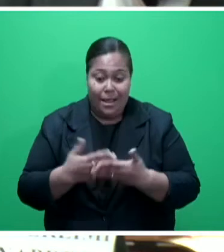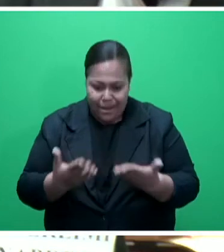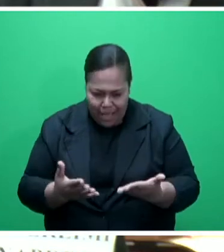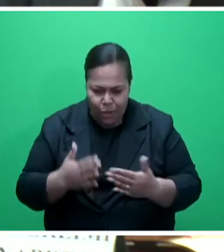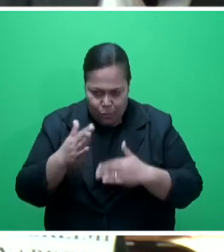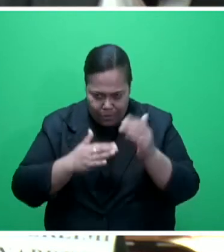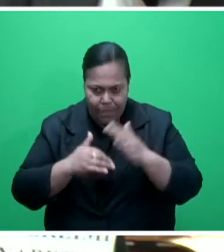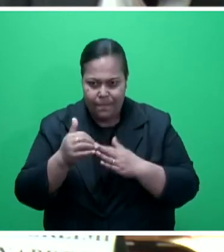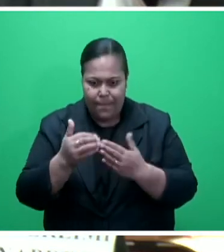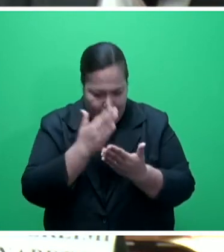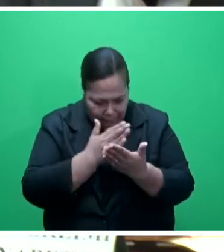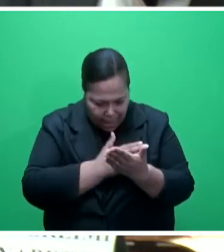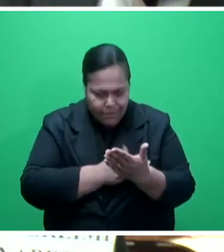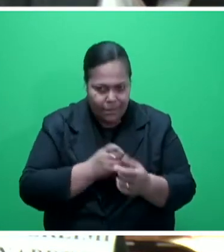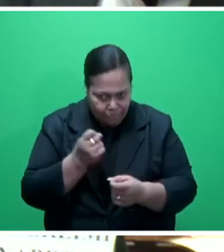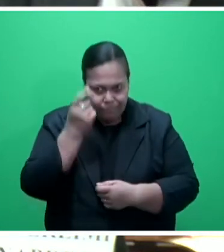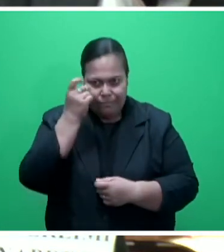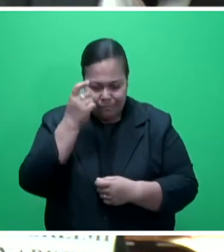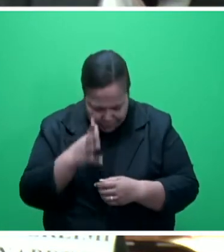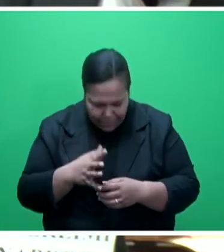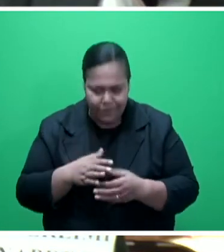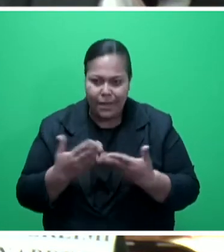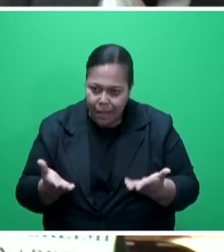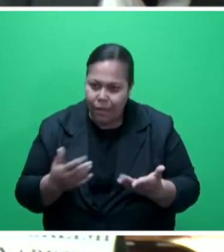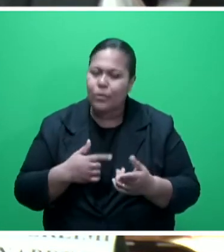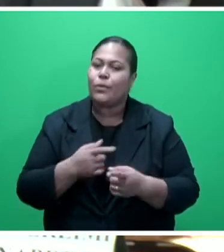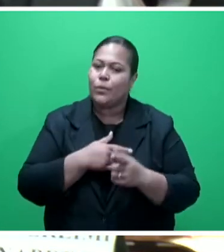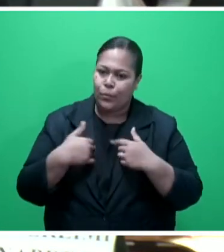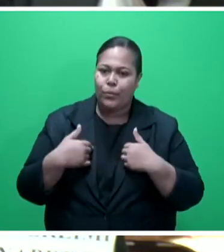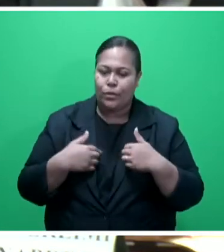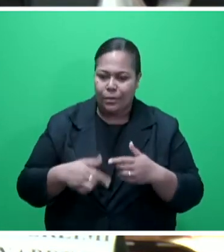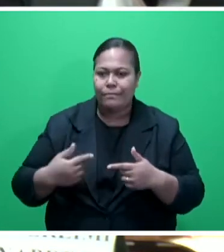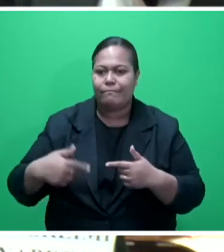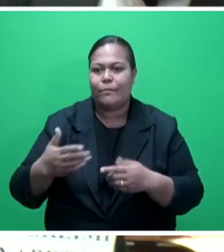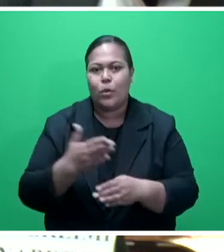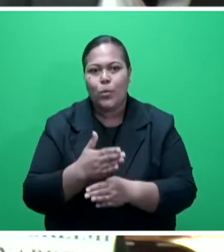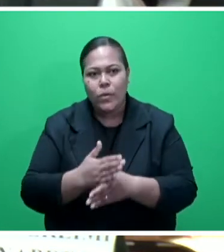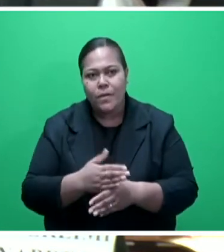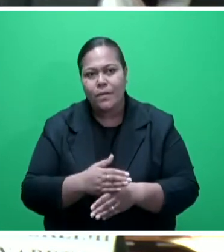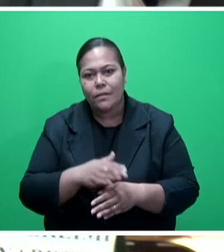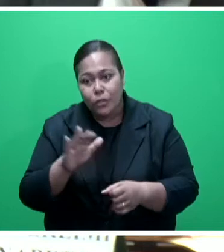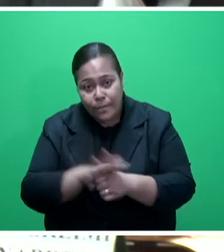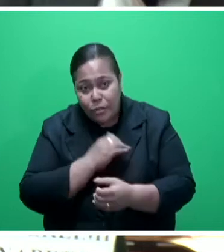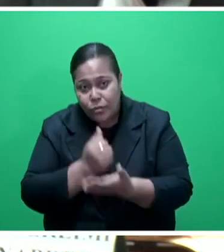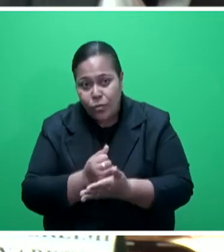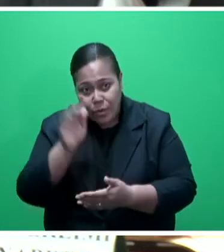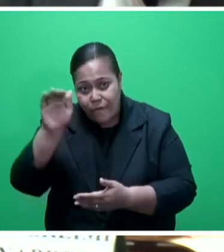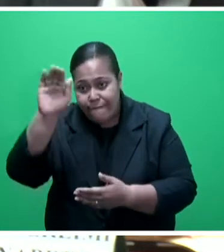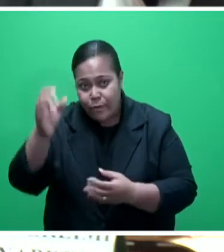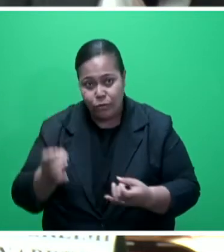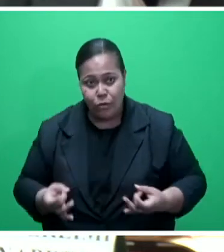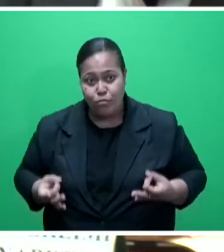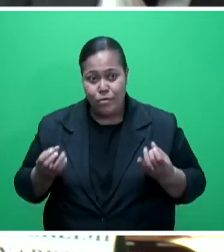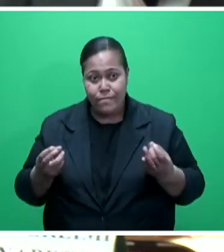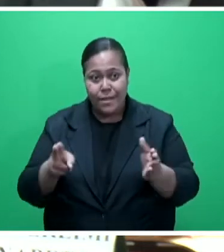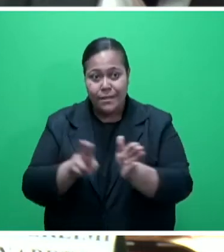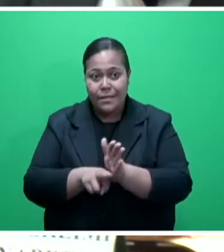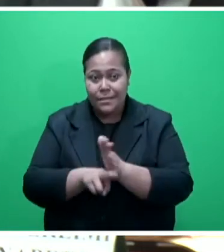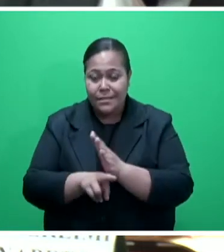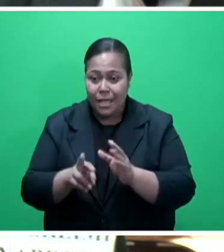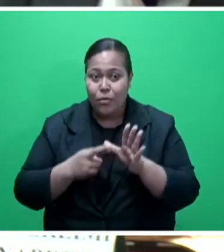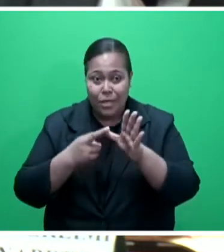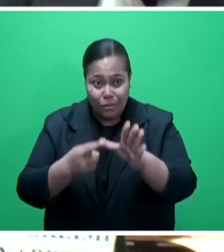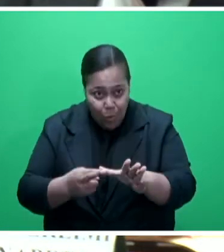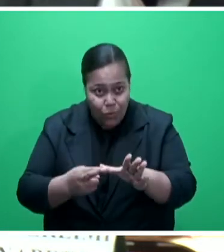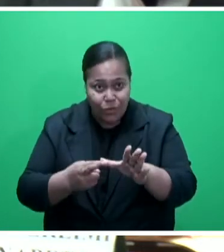lessons learned during the response to TC Herald and COVID-19 to ensure that our future preparedness and response mechanisms